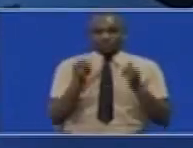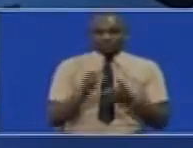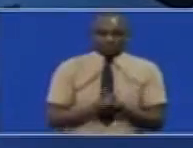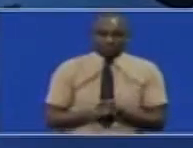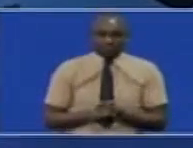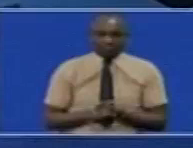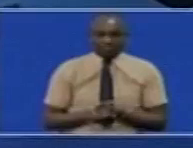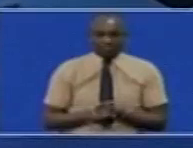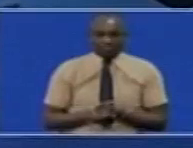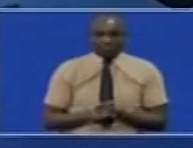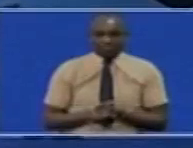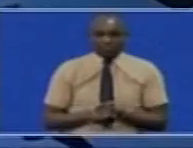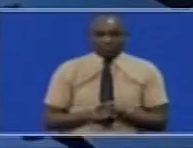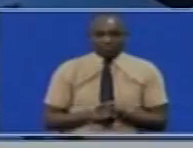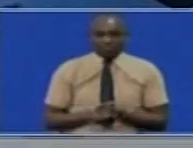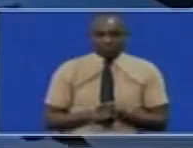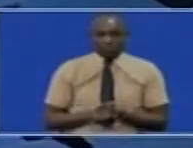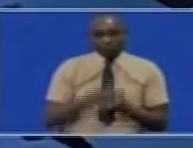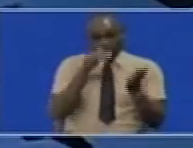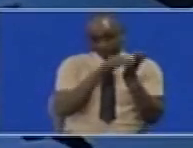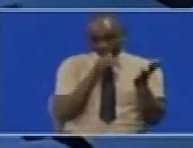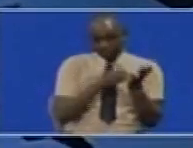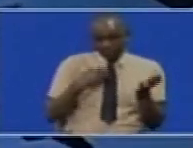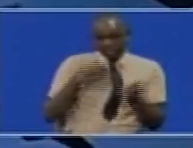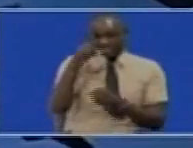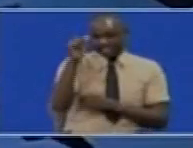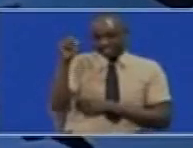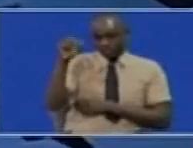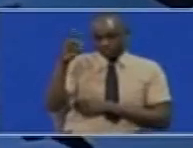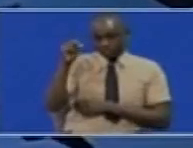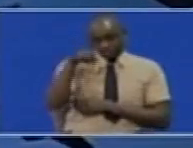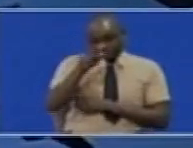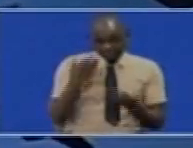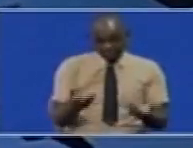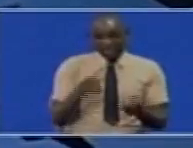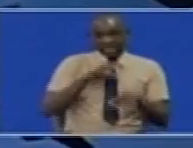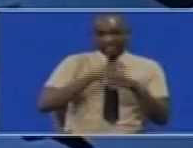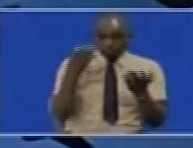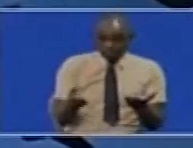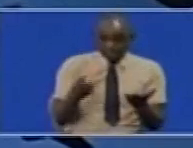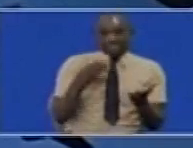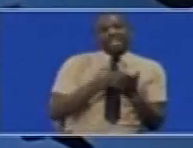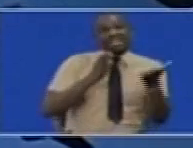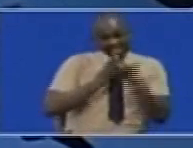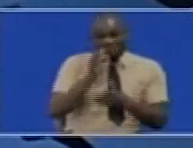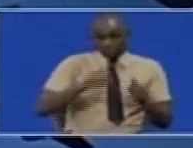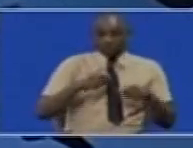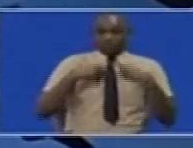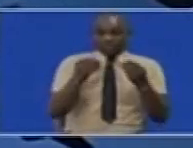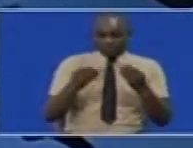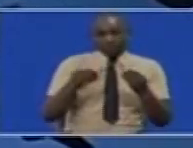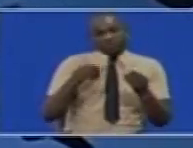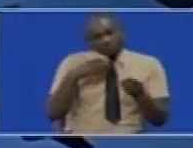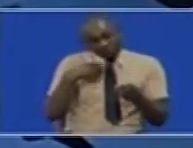generation. Listed retailer Dickons East Africa has acquired the exclusive rights to supply clothing